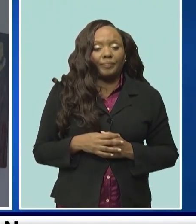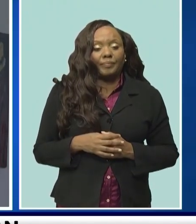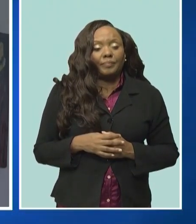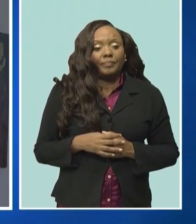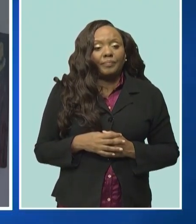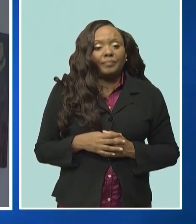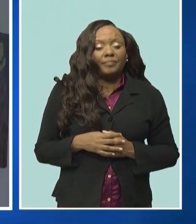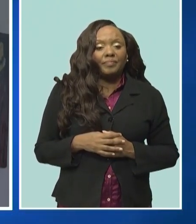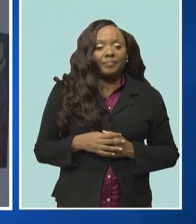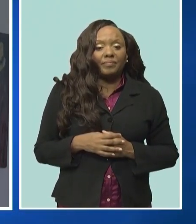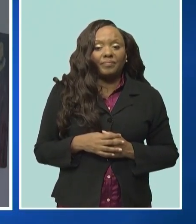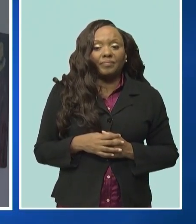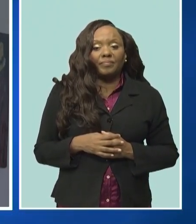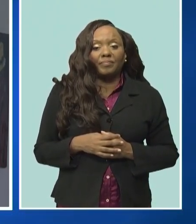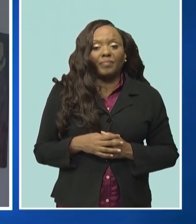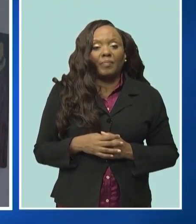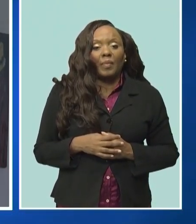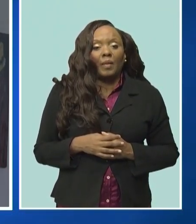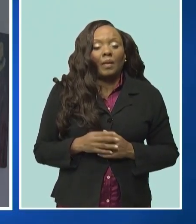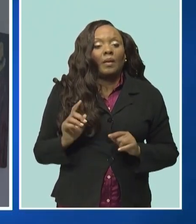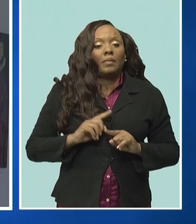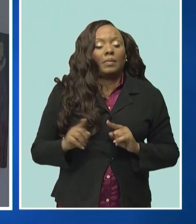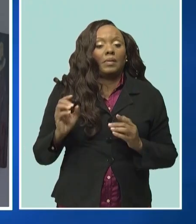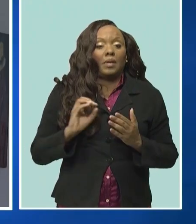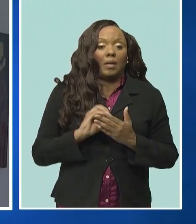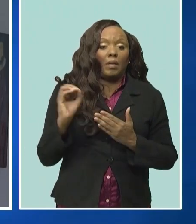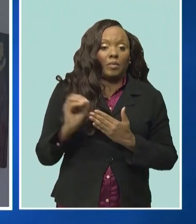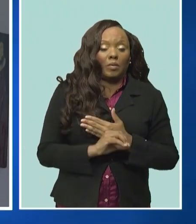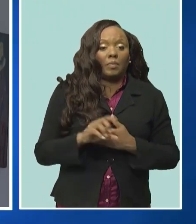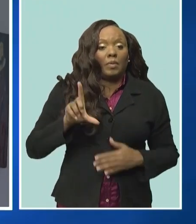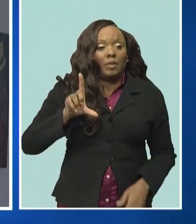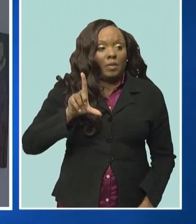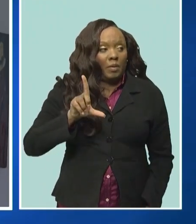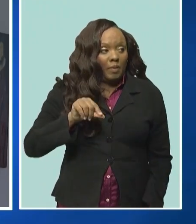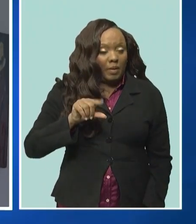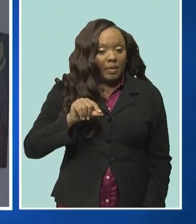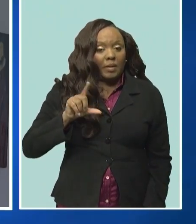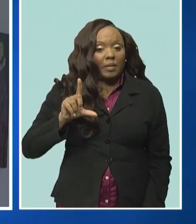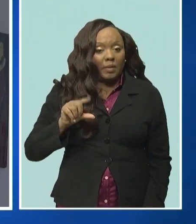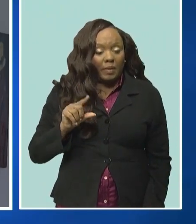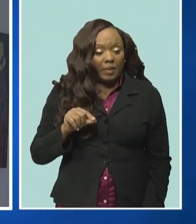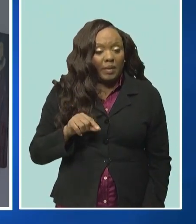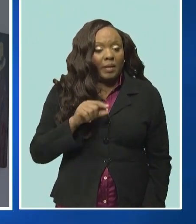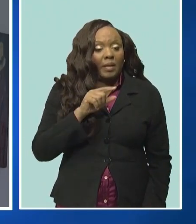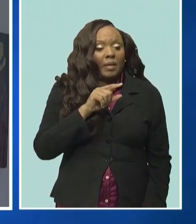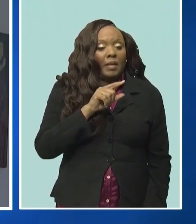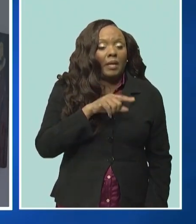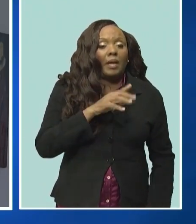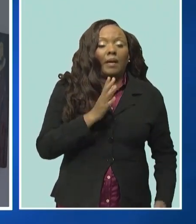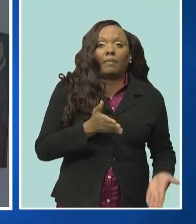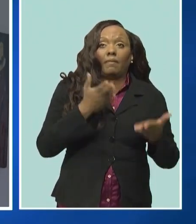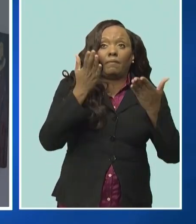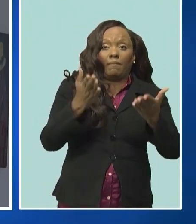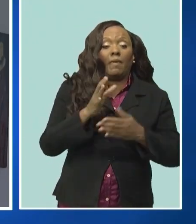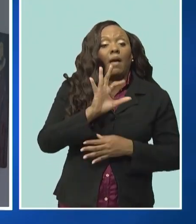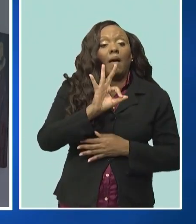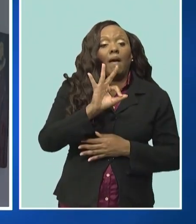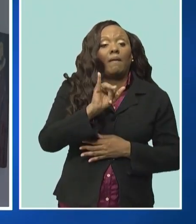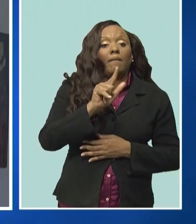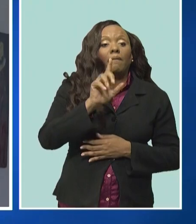However, it was not until October 2020 that she filed her Claim 1